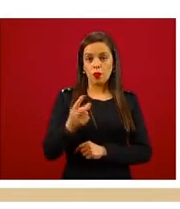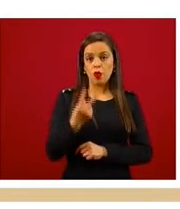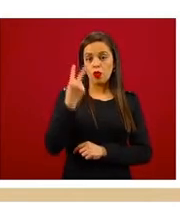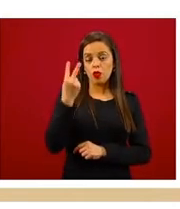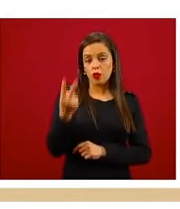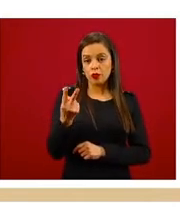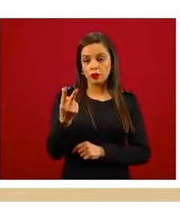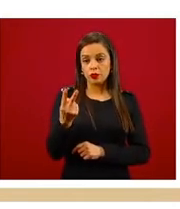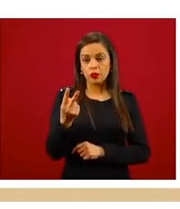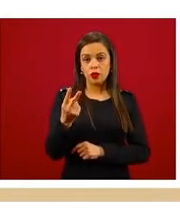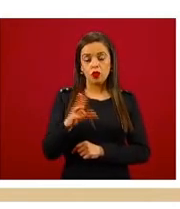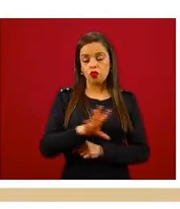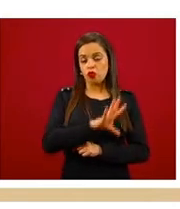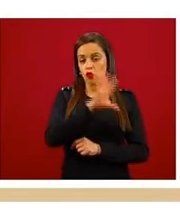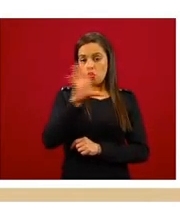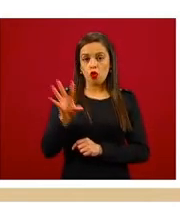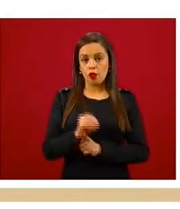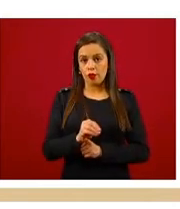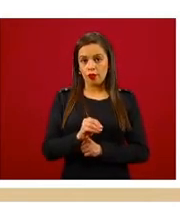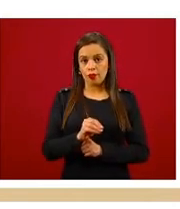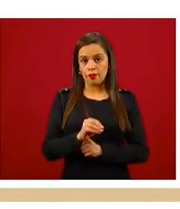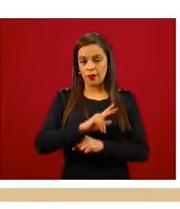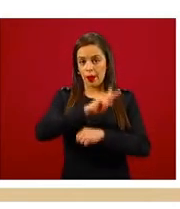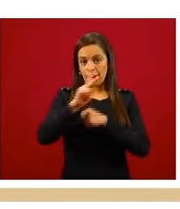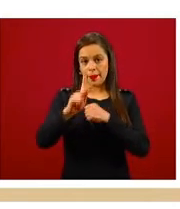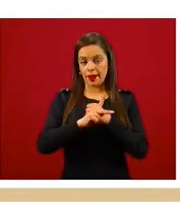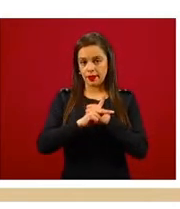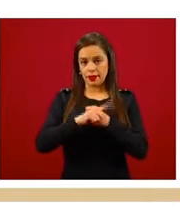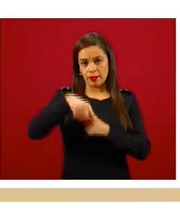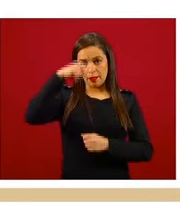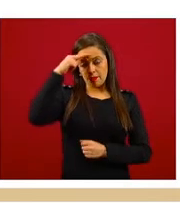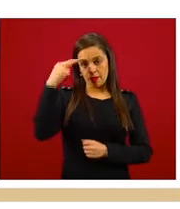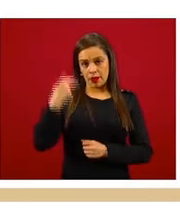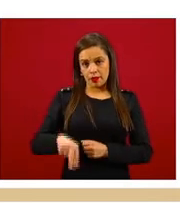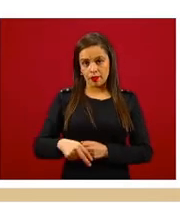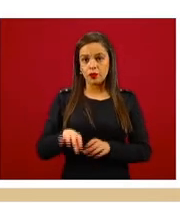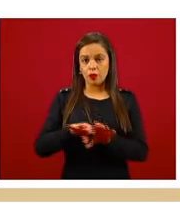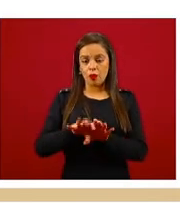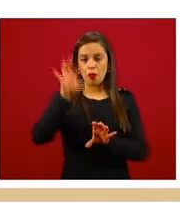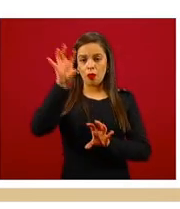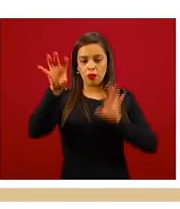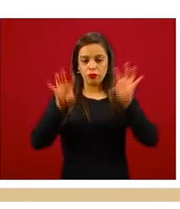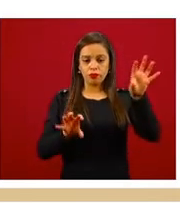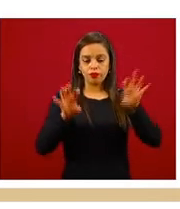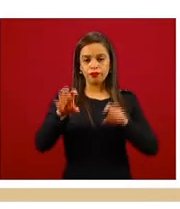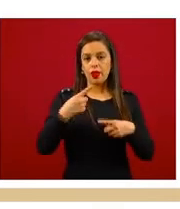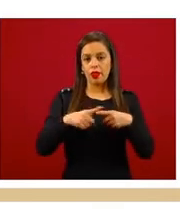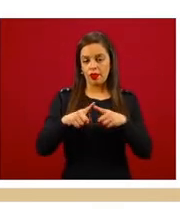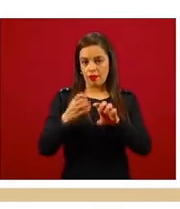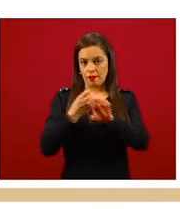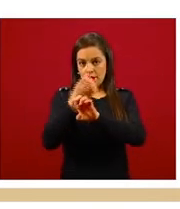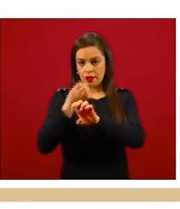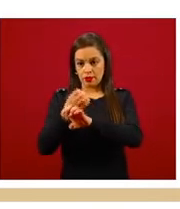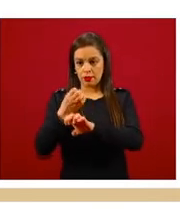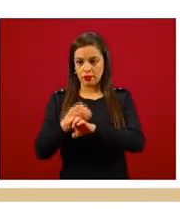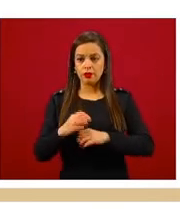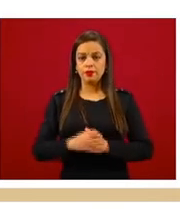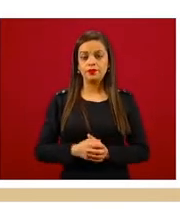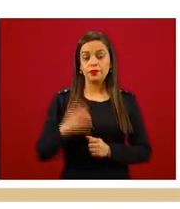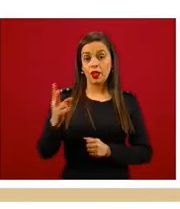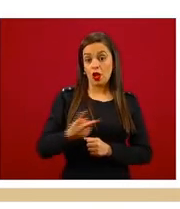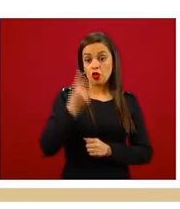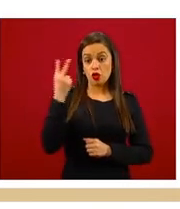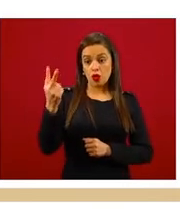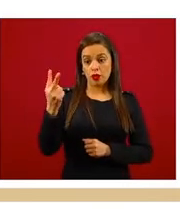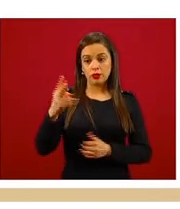number, which is 9.2 in terms of cumulative rate at a national level. This is distributed through the different